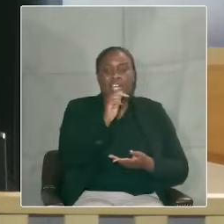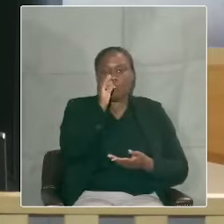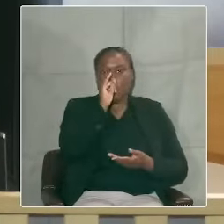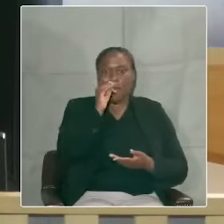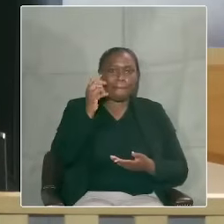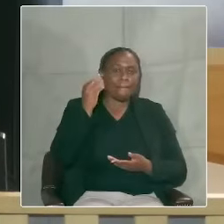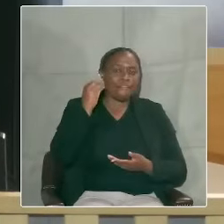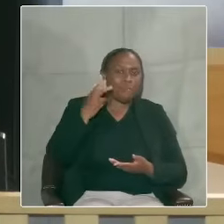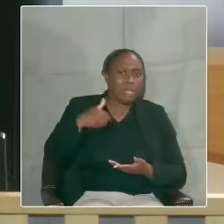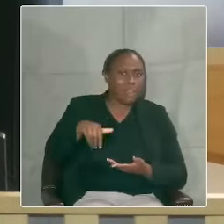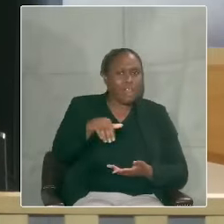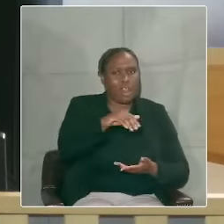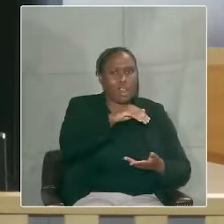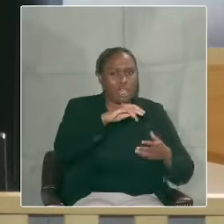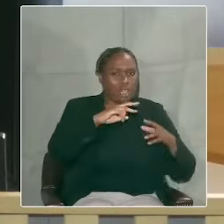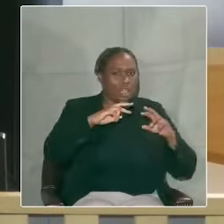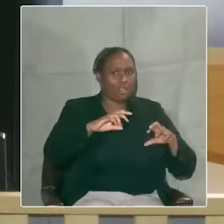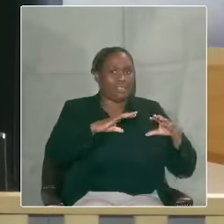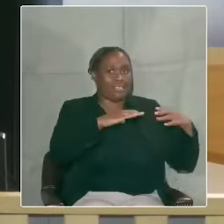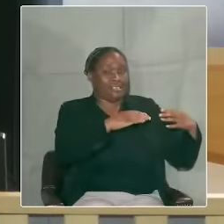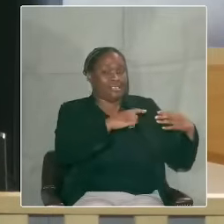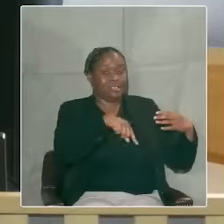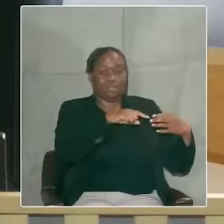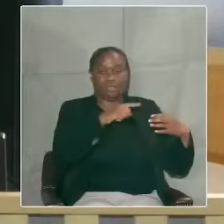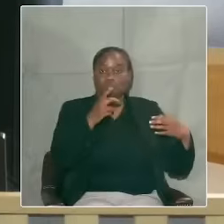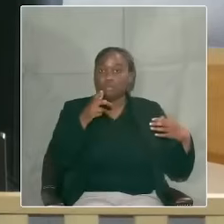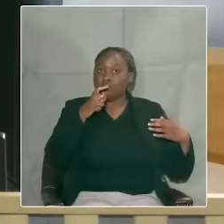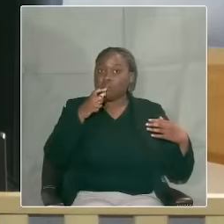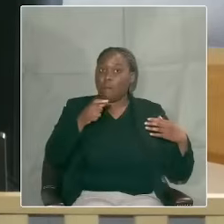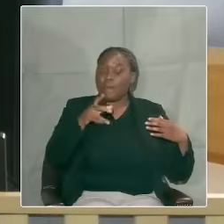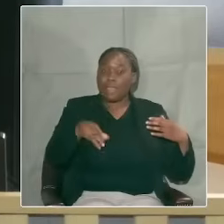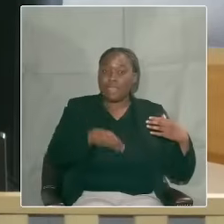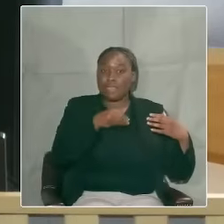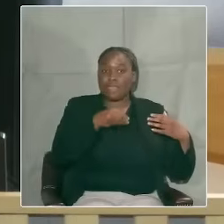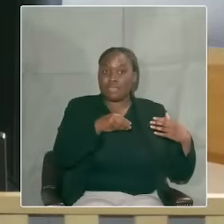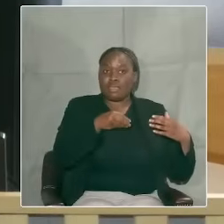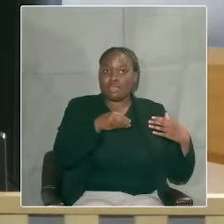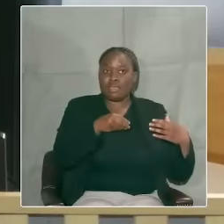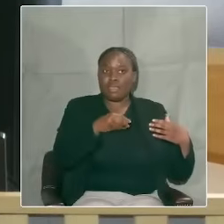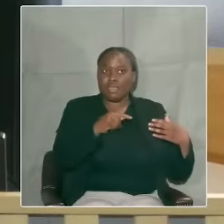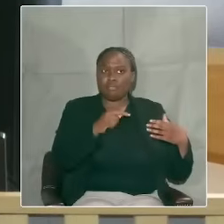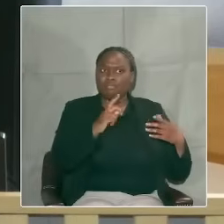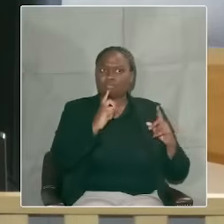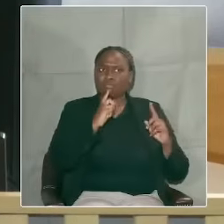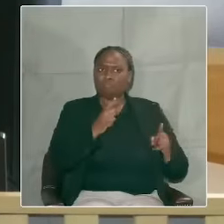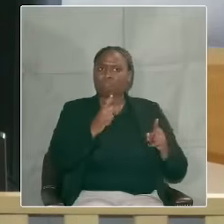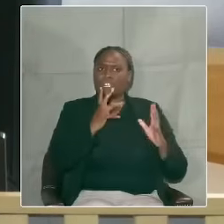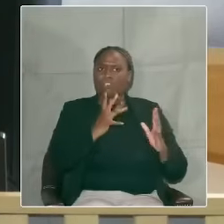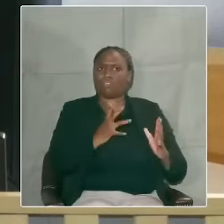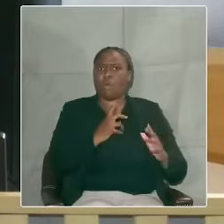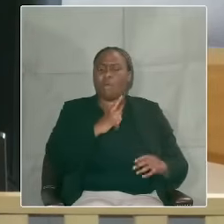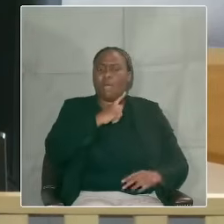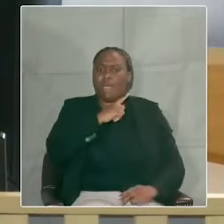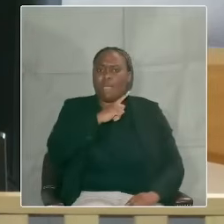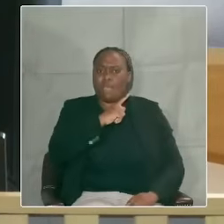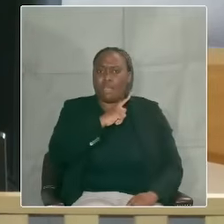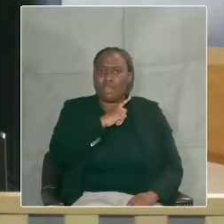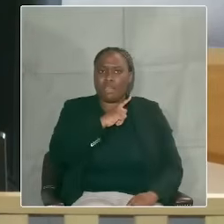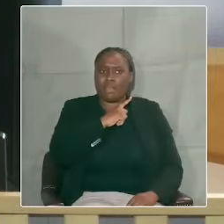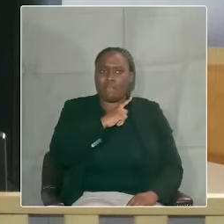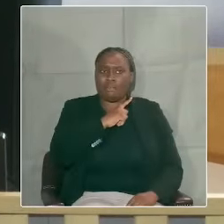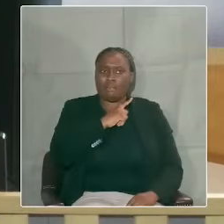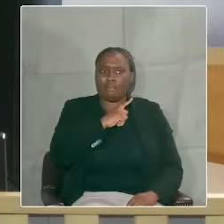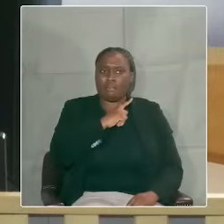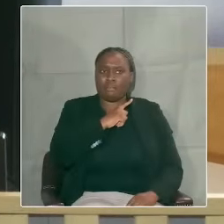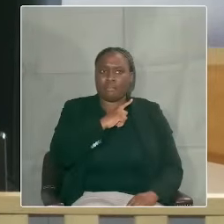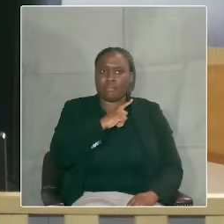division. Do you have any comment about that? Why such an instruction was given, and